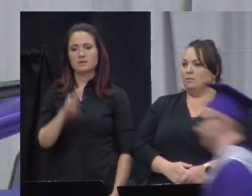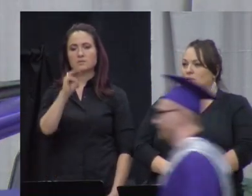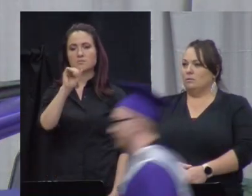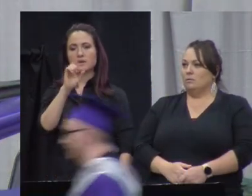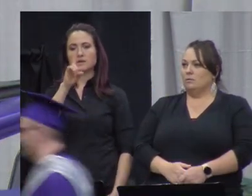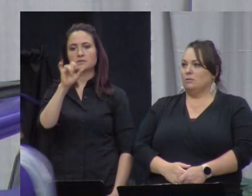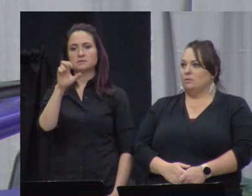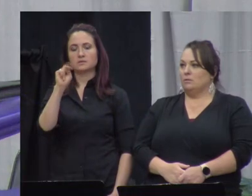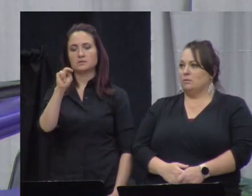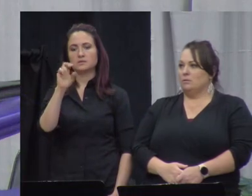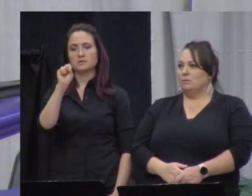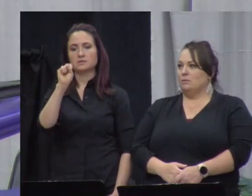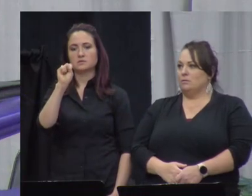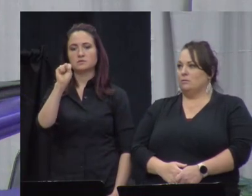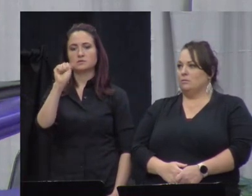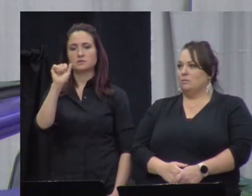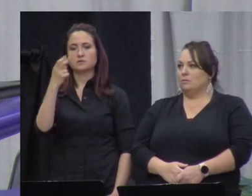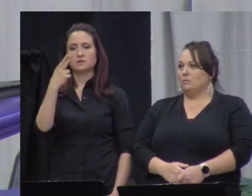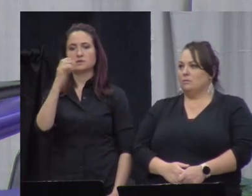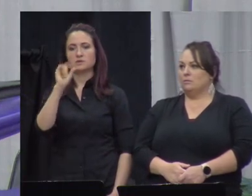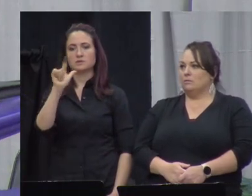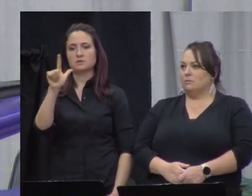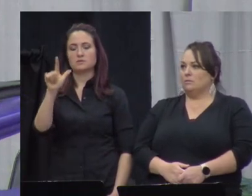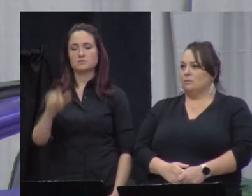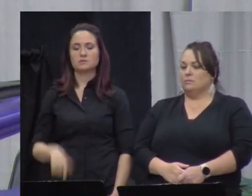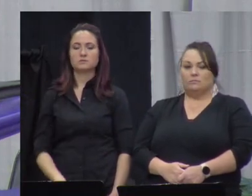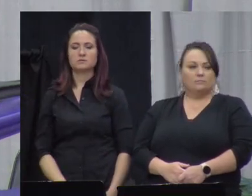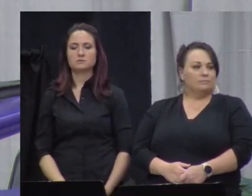Madison Shadle.